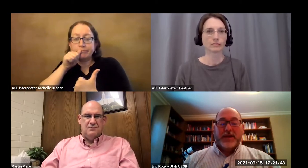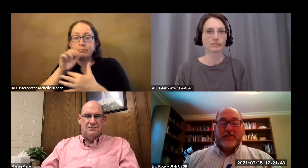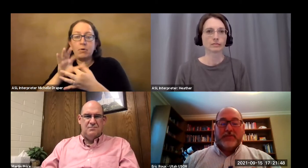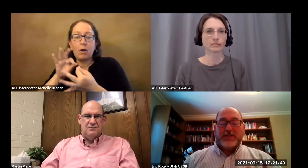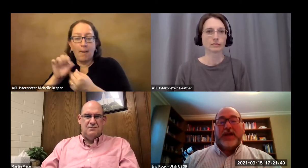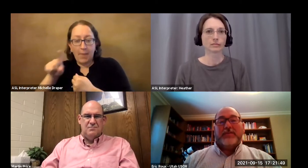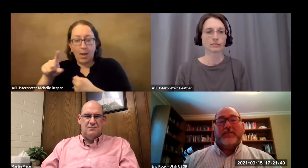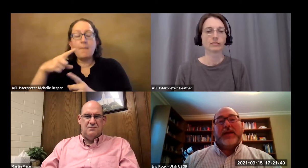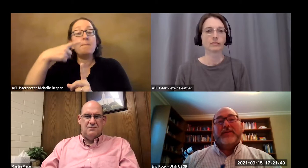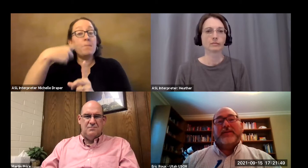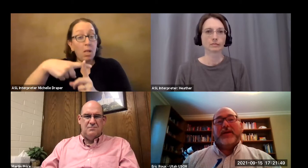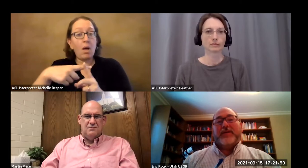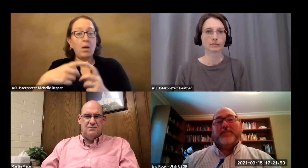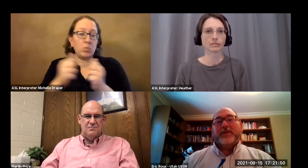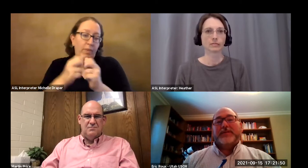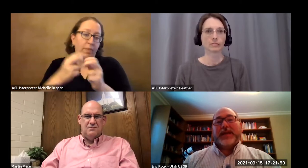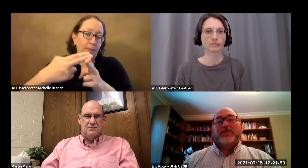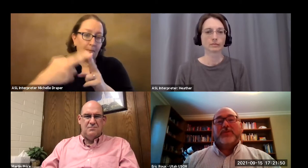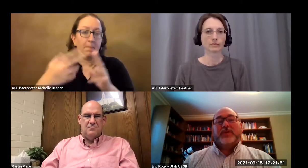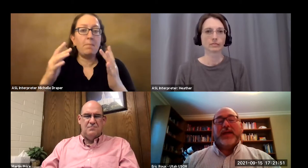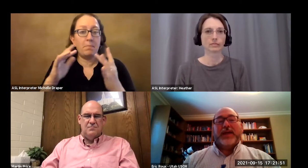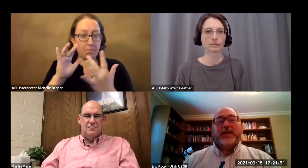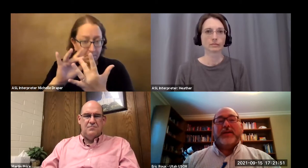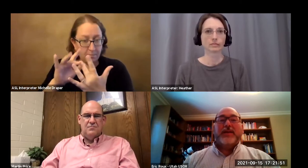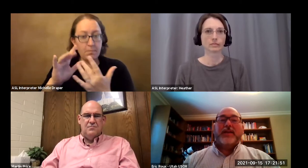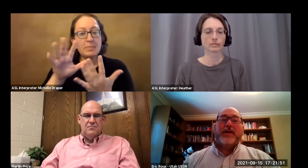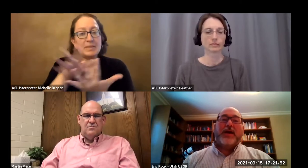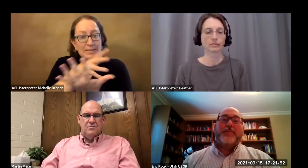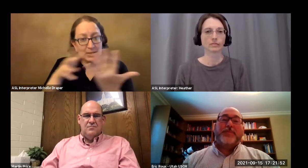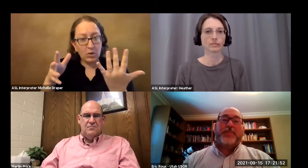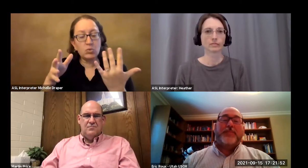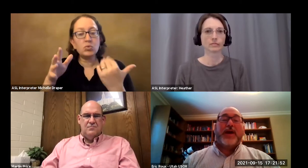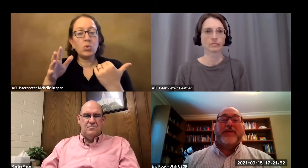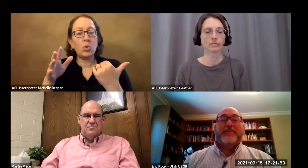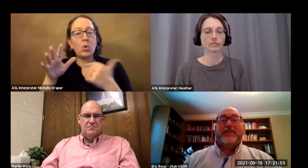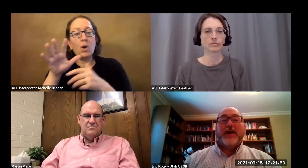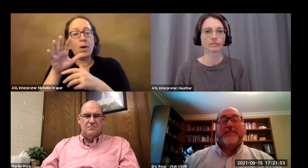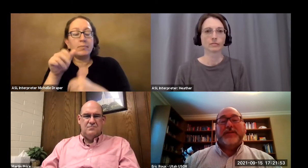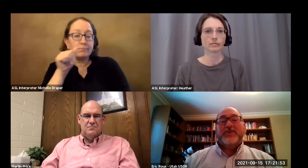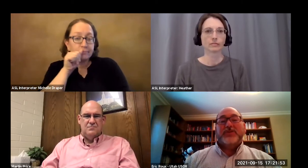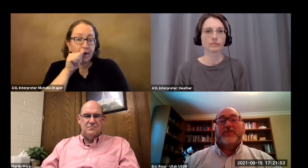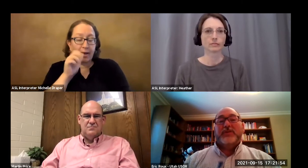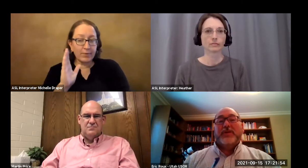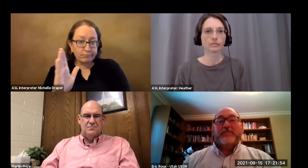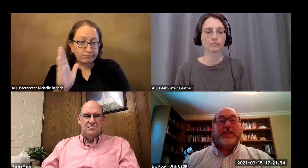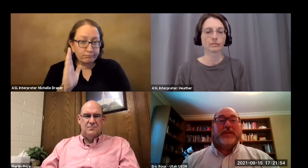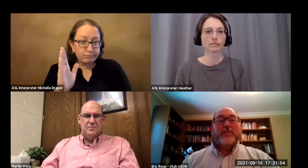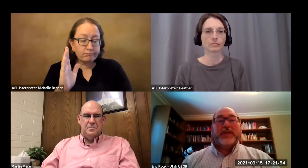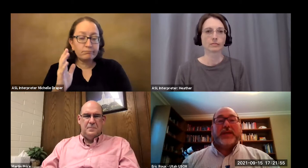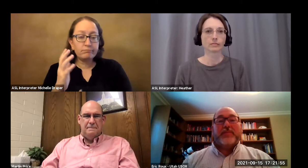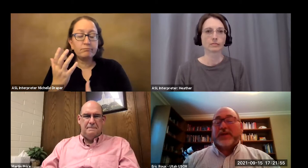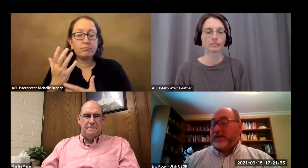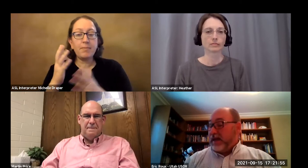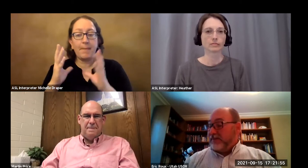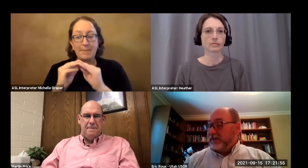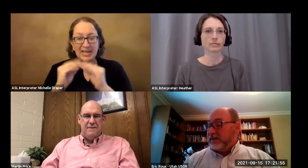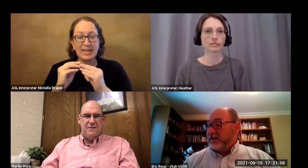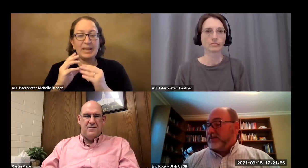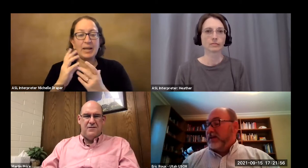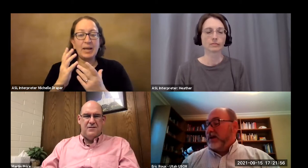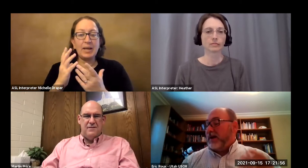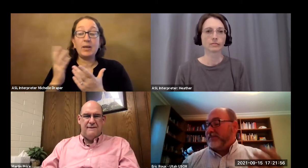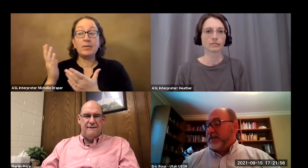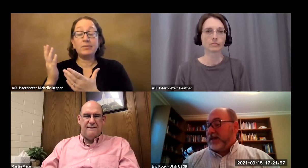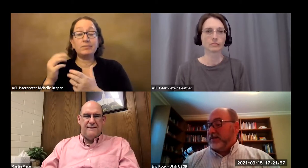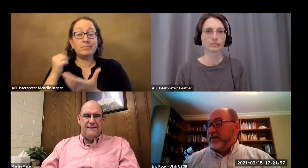as reach out and schedule a private, confidential meeting where they can bring an